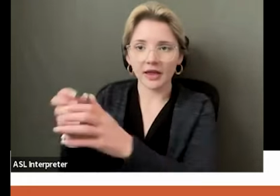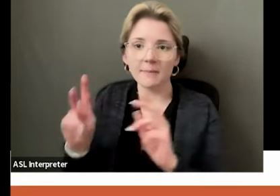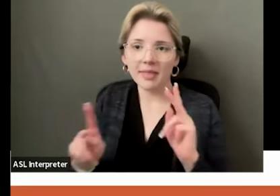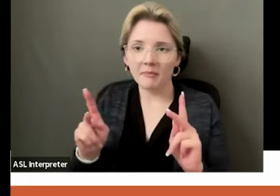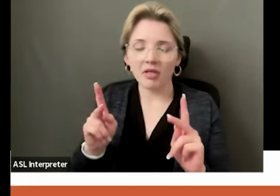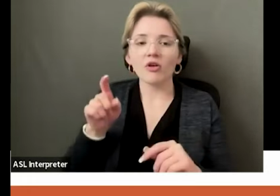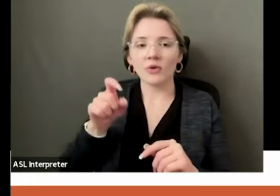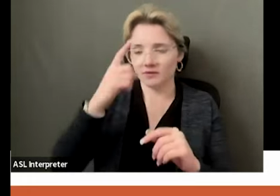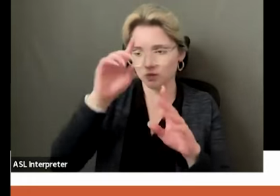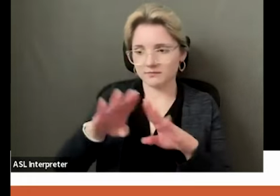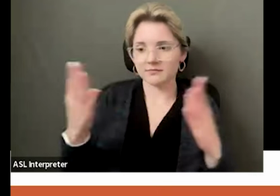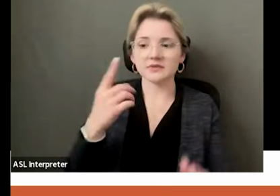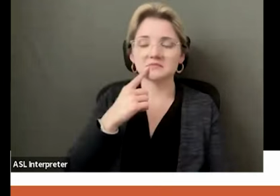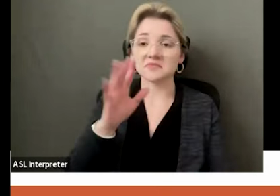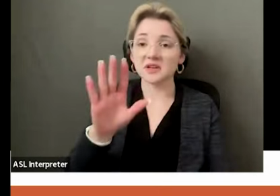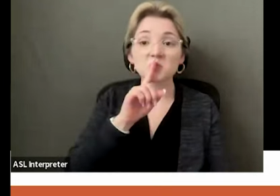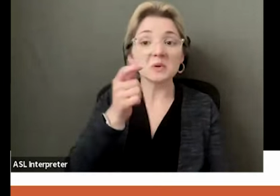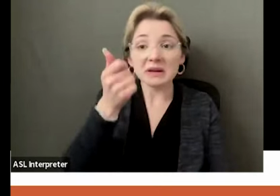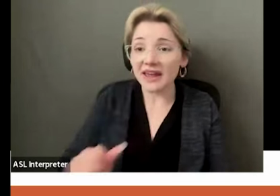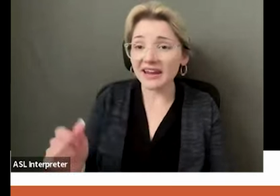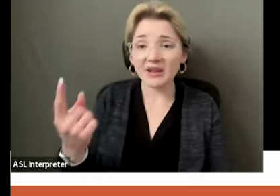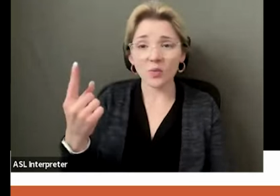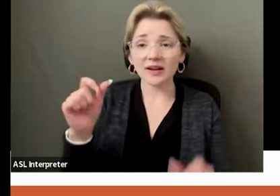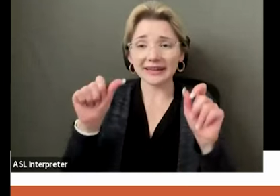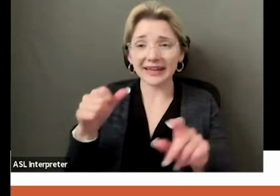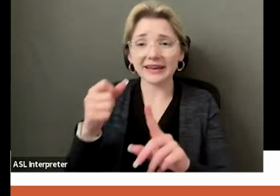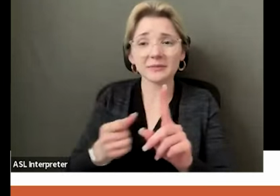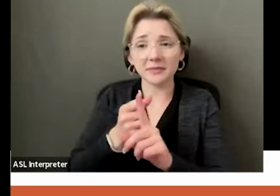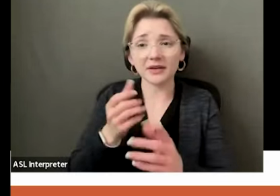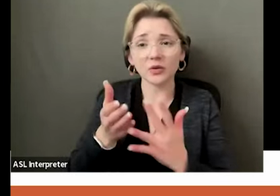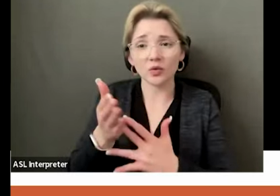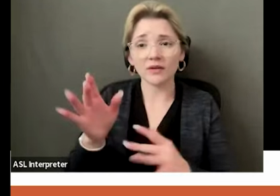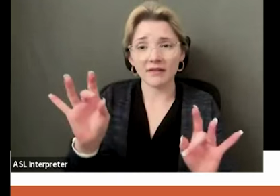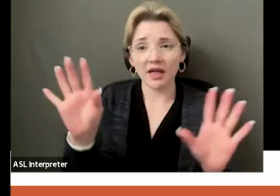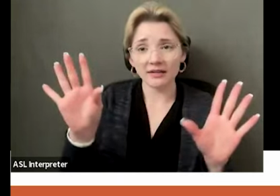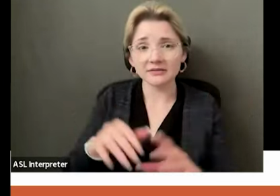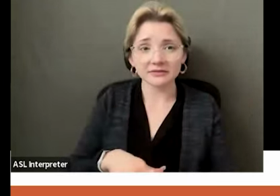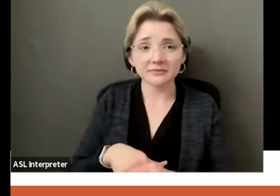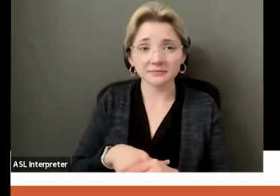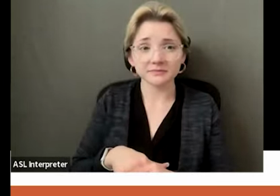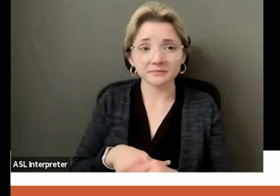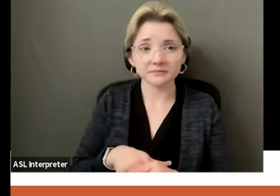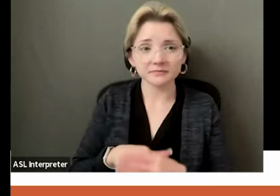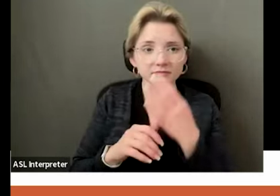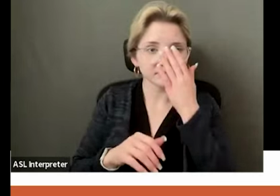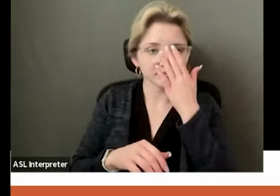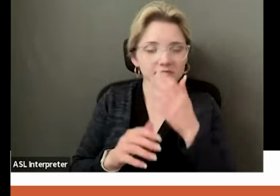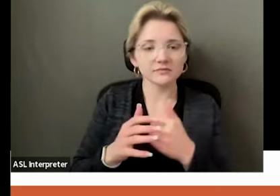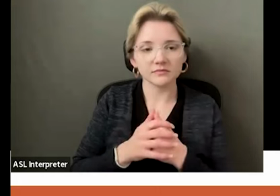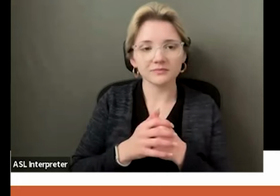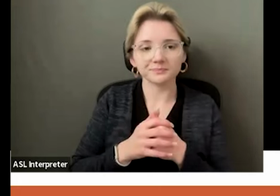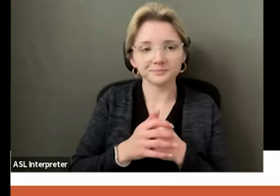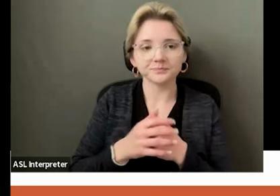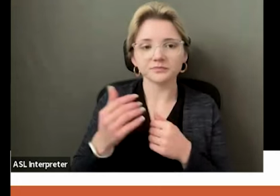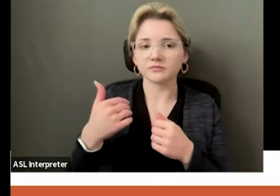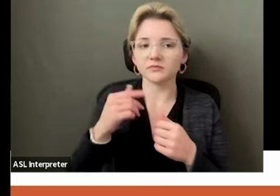specifically experiencing sexual assault. There are broad protections for any survivor experiencing any of these things. And